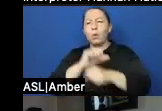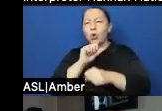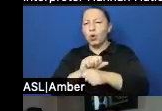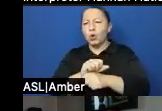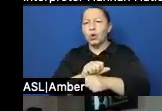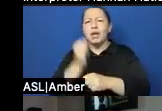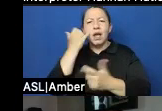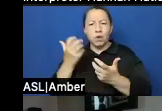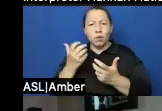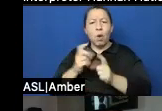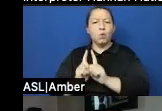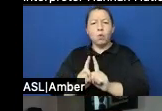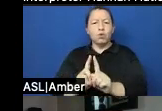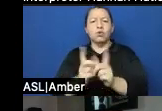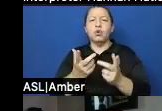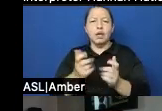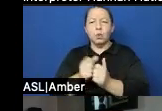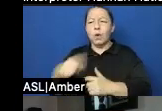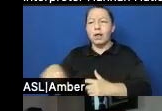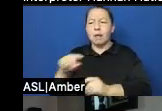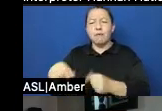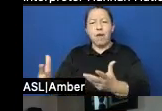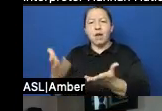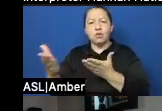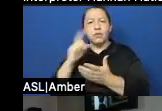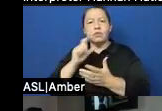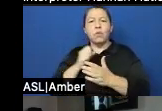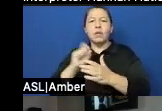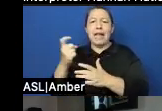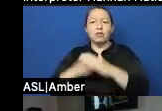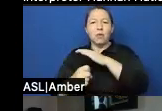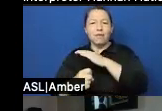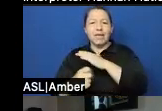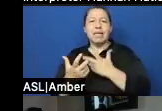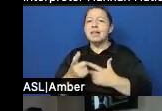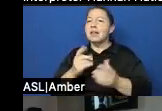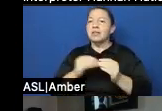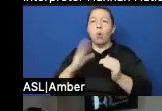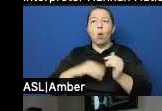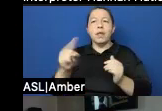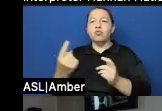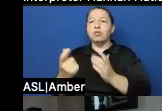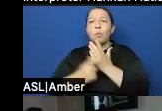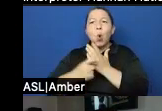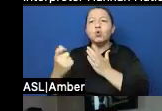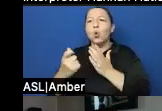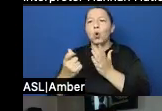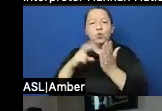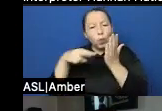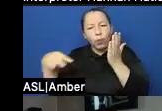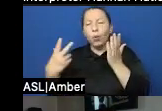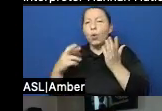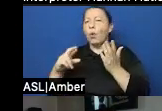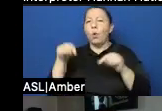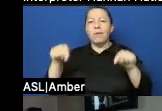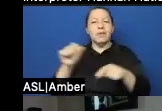the journey of providing services to sex trafficking. It's going to be more than a brochure for this training right now, but it's a great place